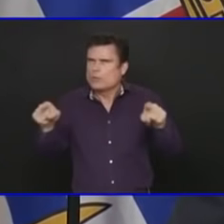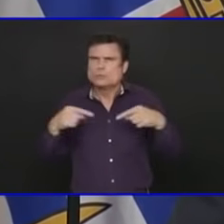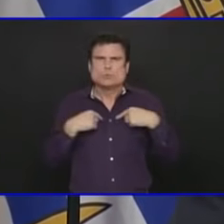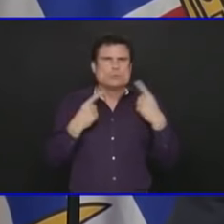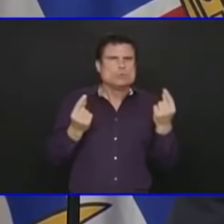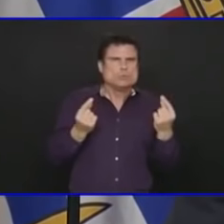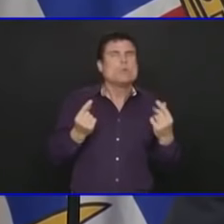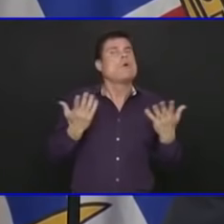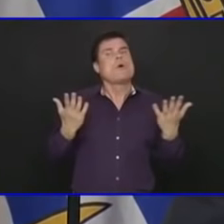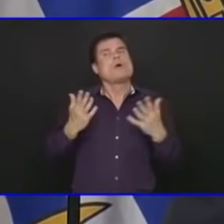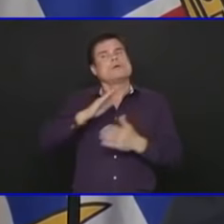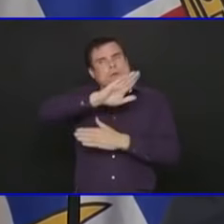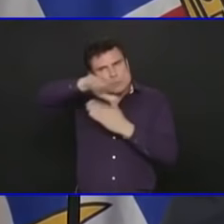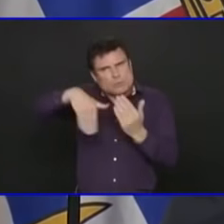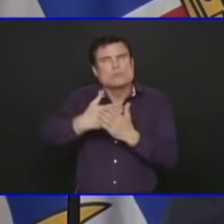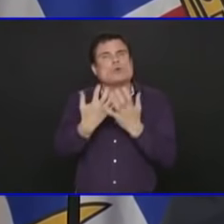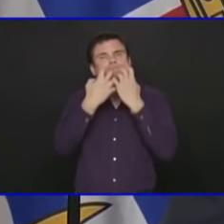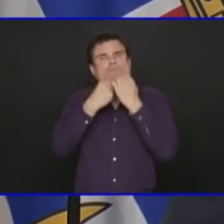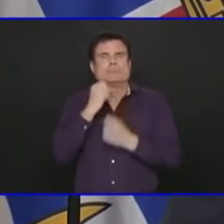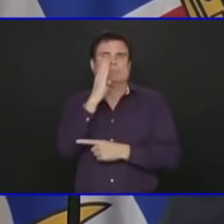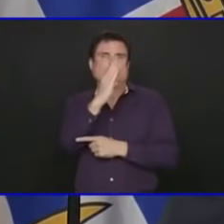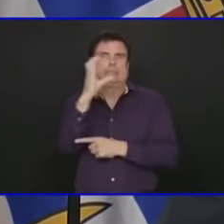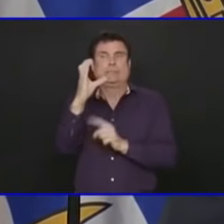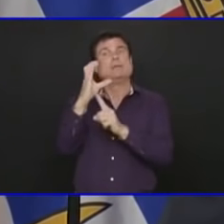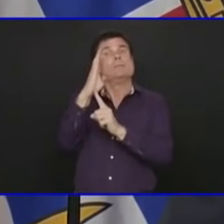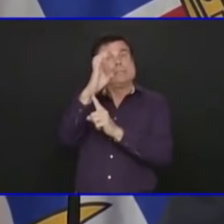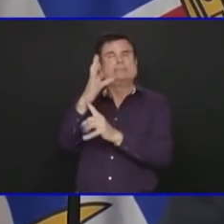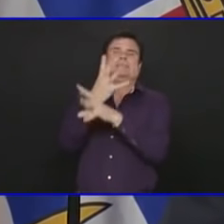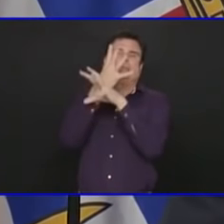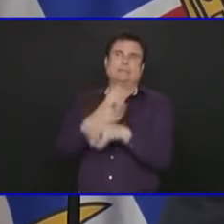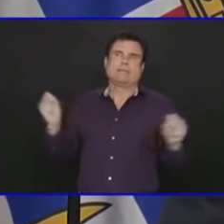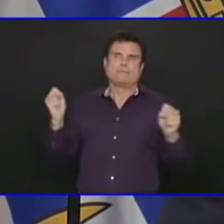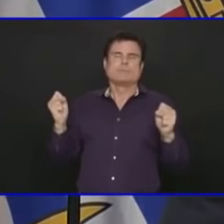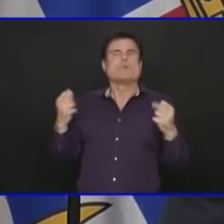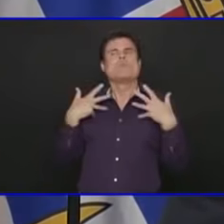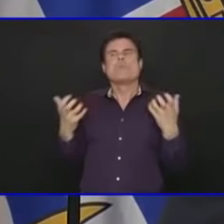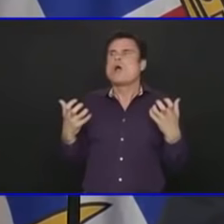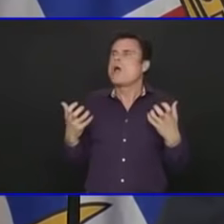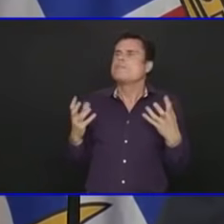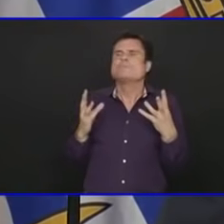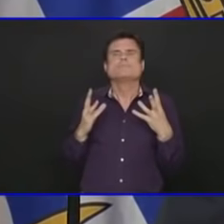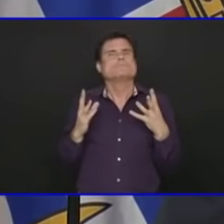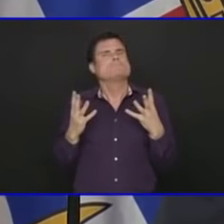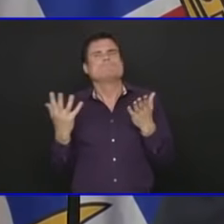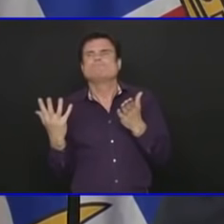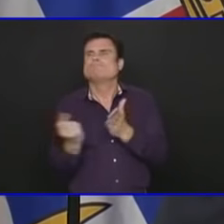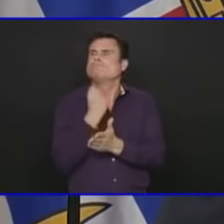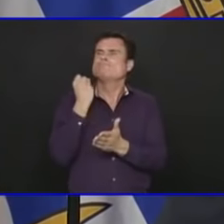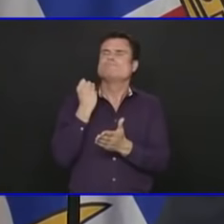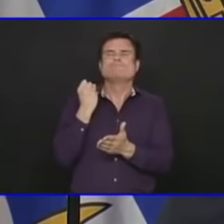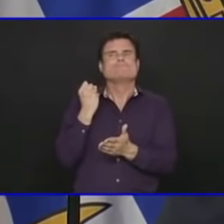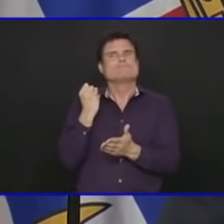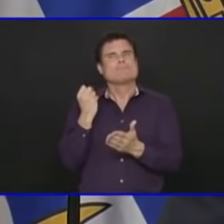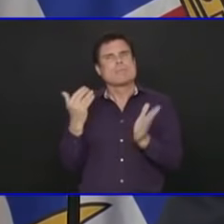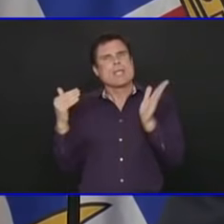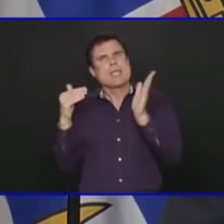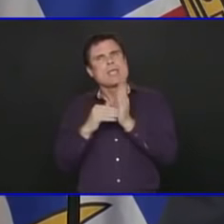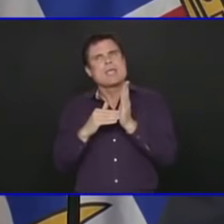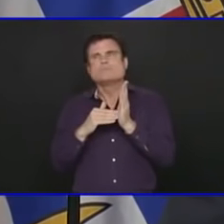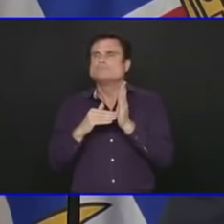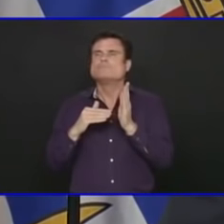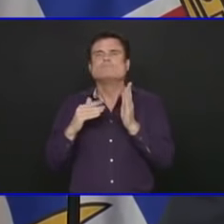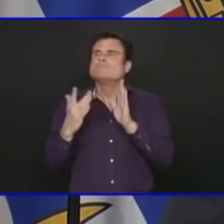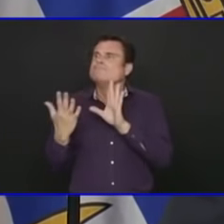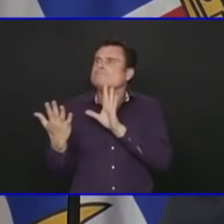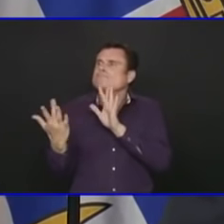more and to get our businesses going. We also know that nobody wants to return to having a rising curve of new